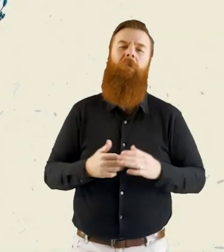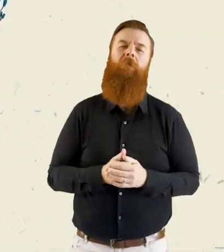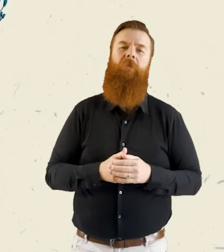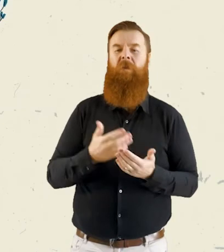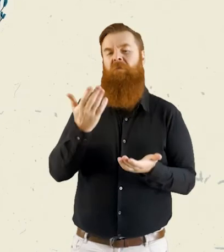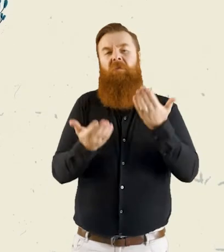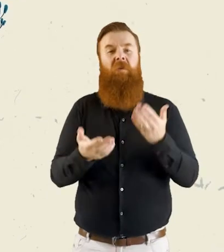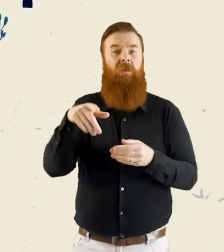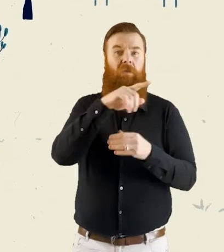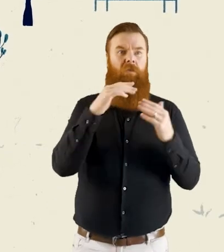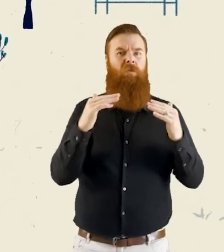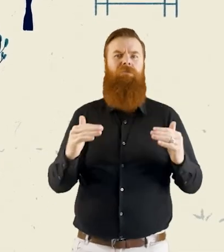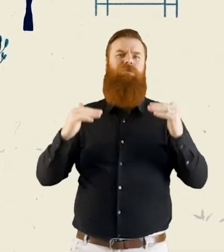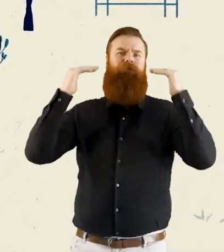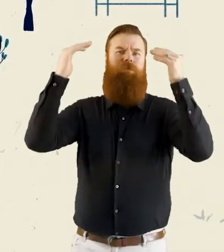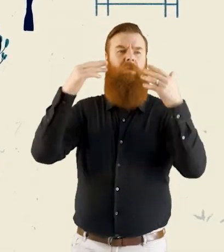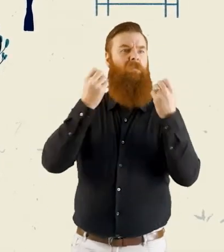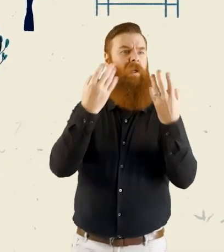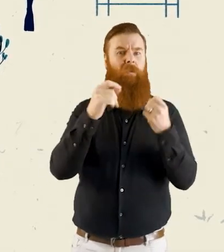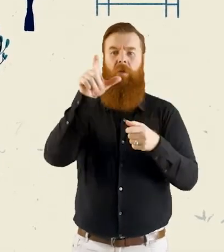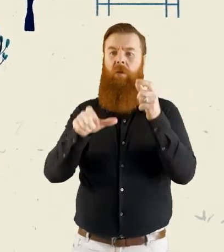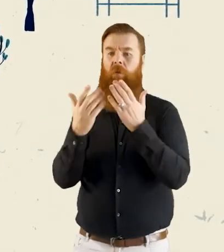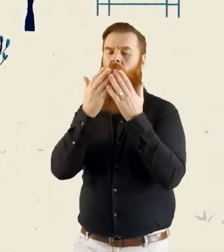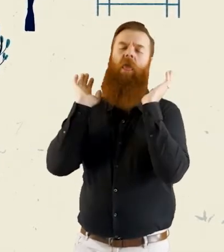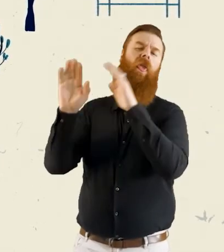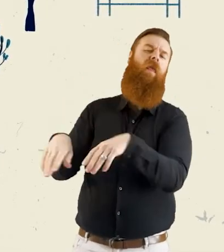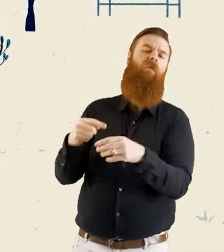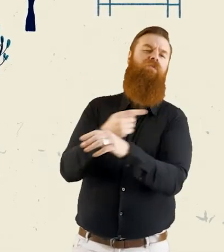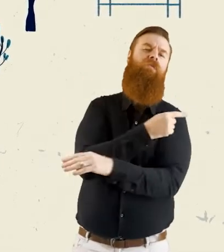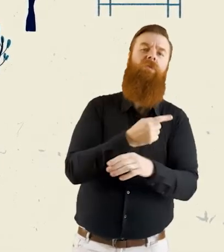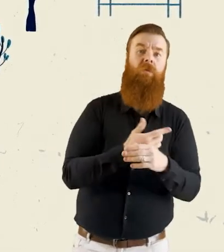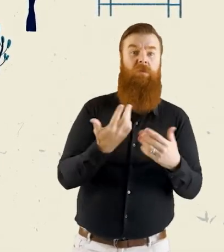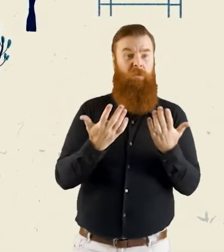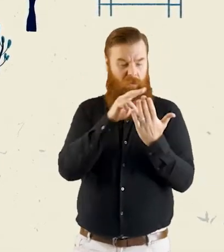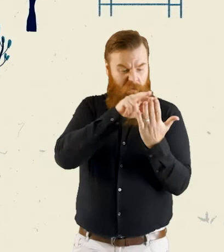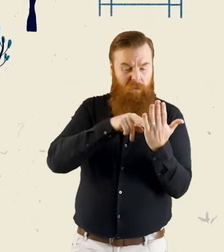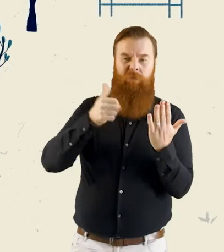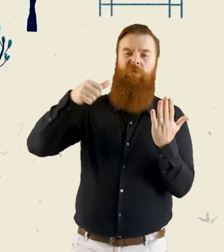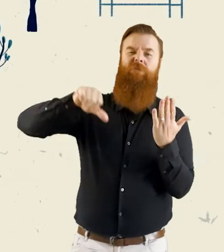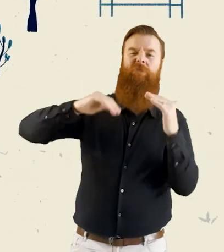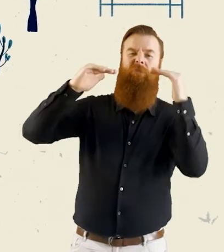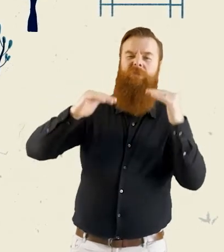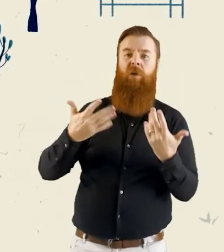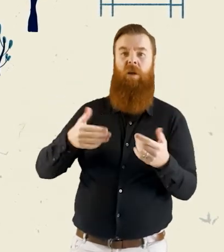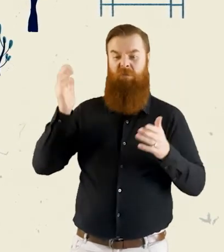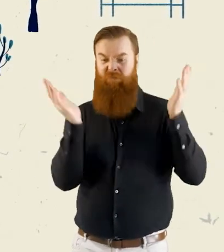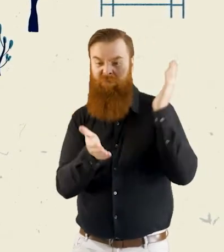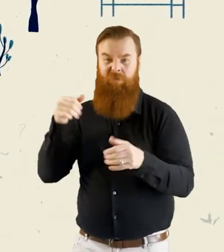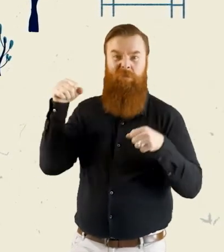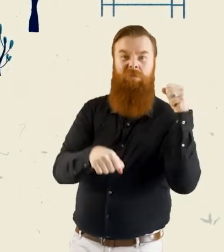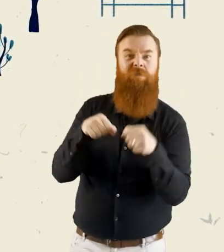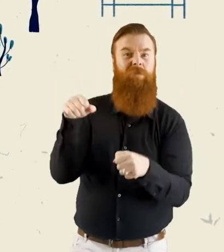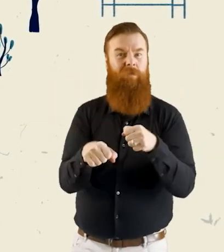For example, there may be high dropout rates, low literacy levels, or reported incidences of discrimination and